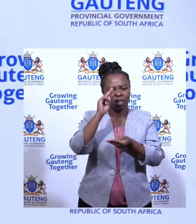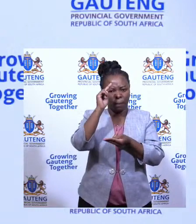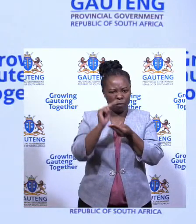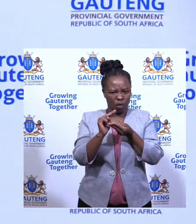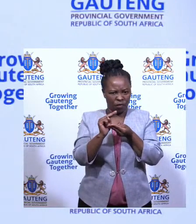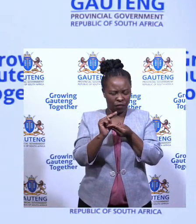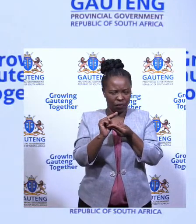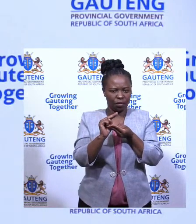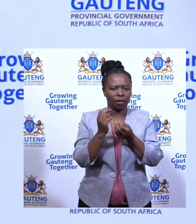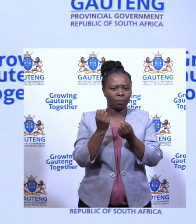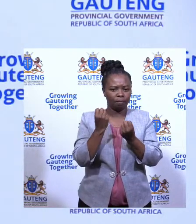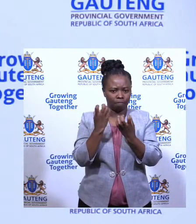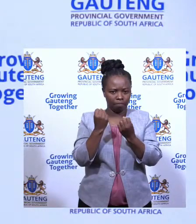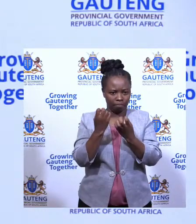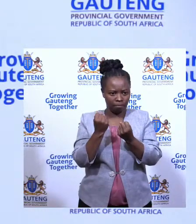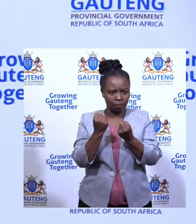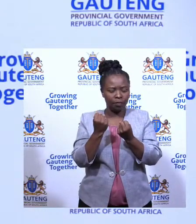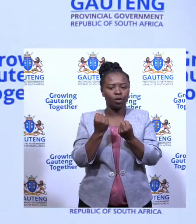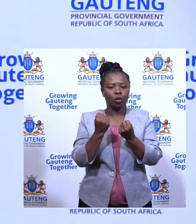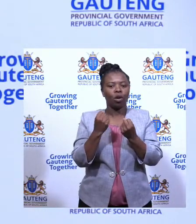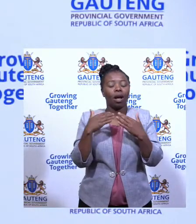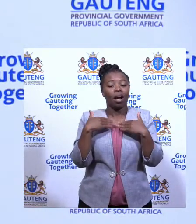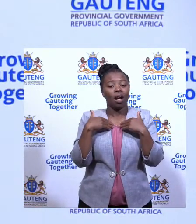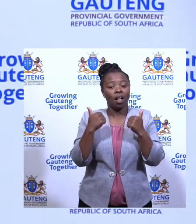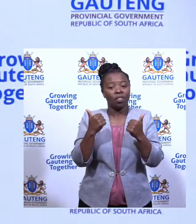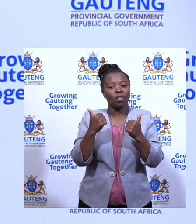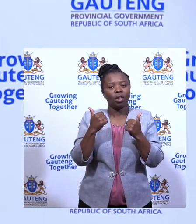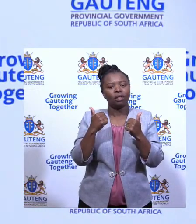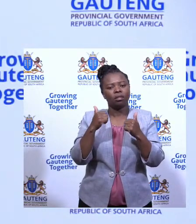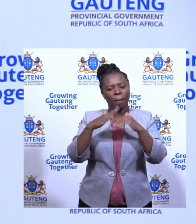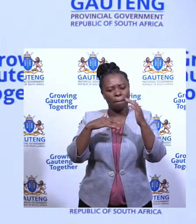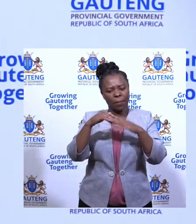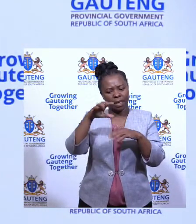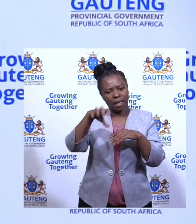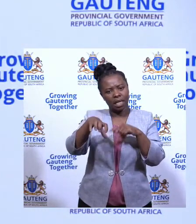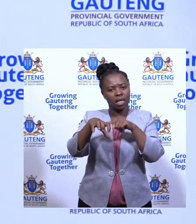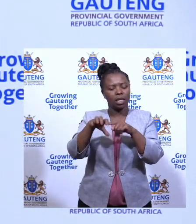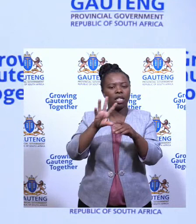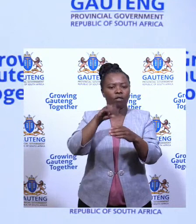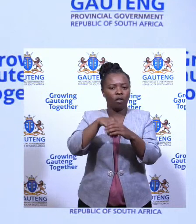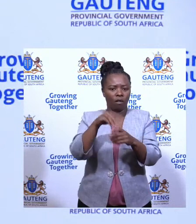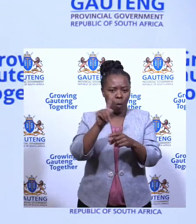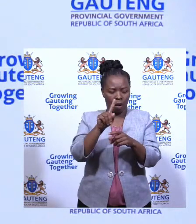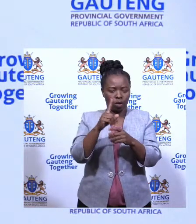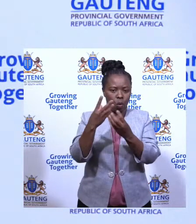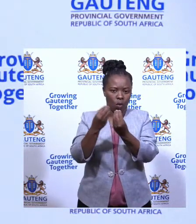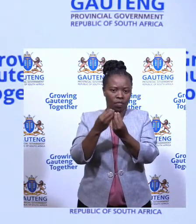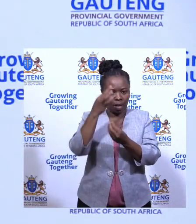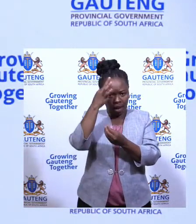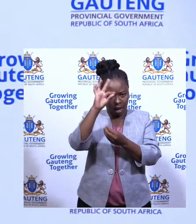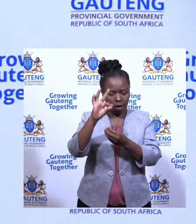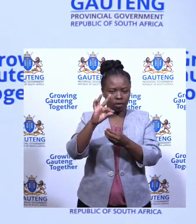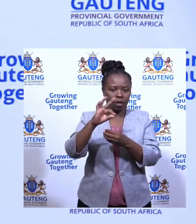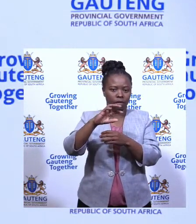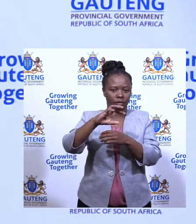overview with regard to what the health infrastructure's involvement with the Gauteng province. Thank you.